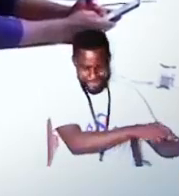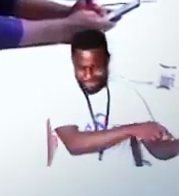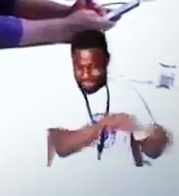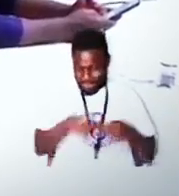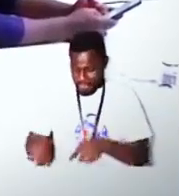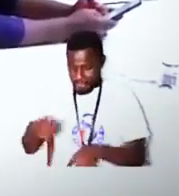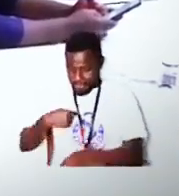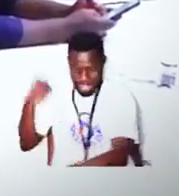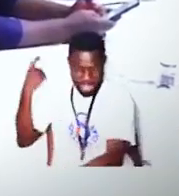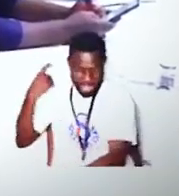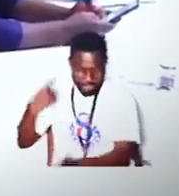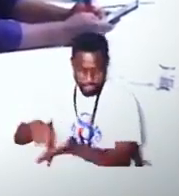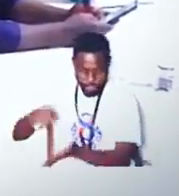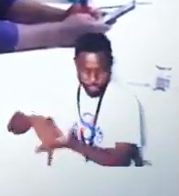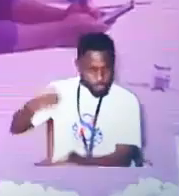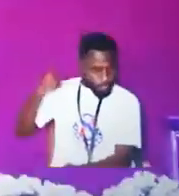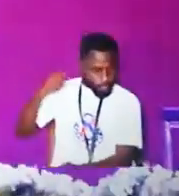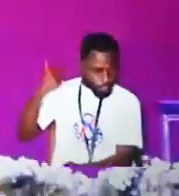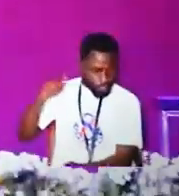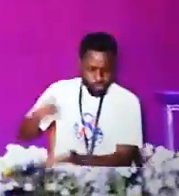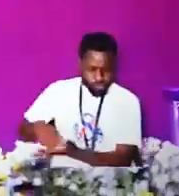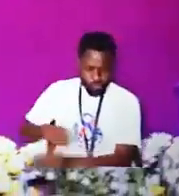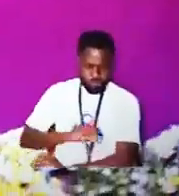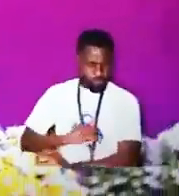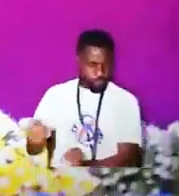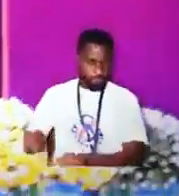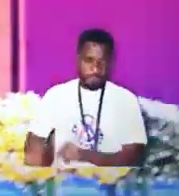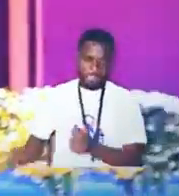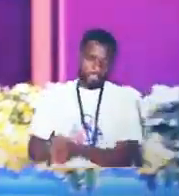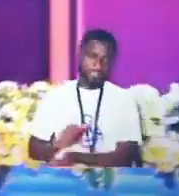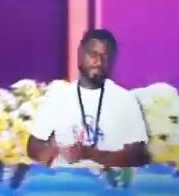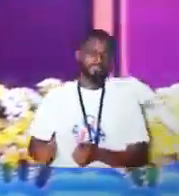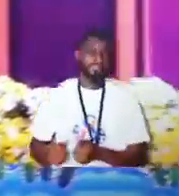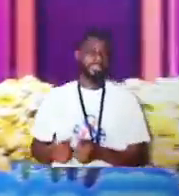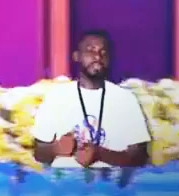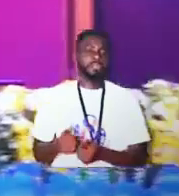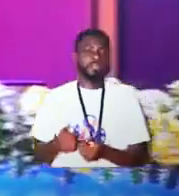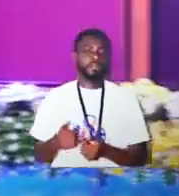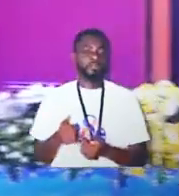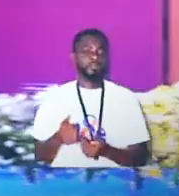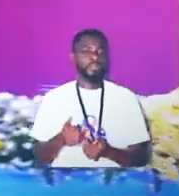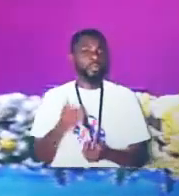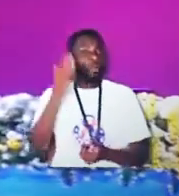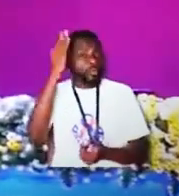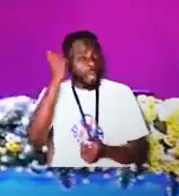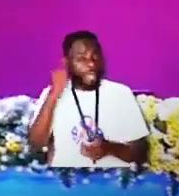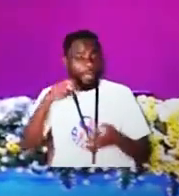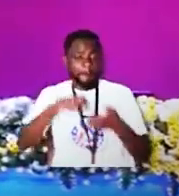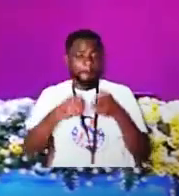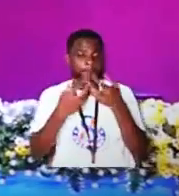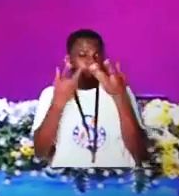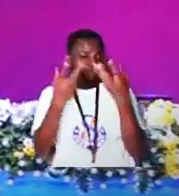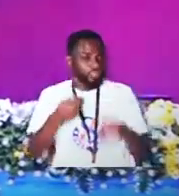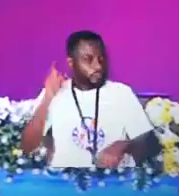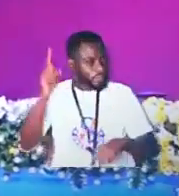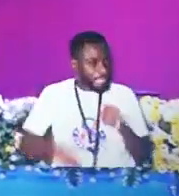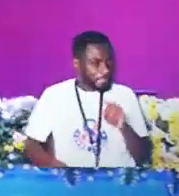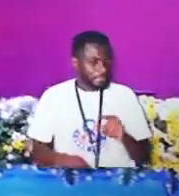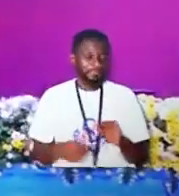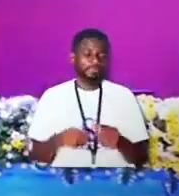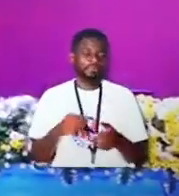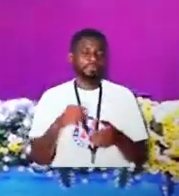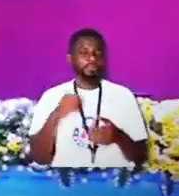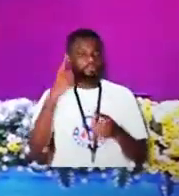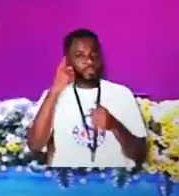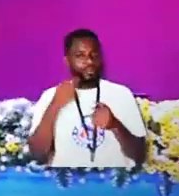Why we are not able to solve galamsey is that there are no shared values. This one has his thinking, this one has